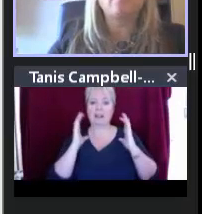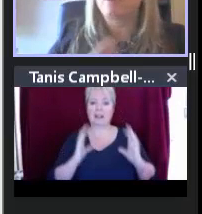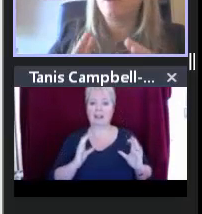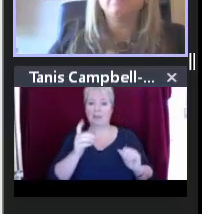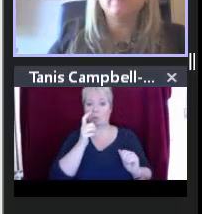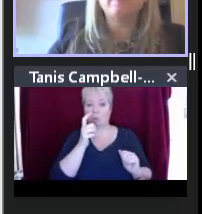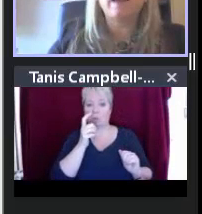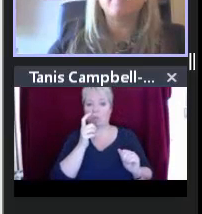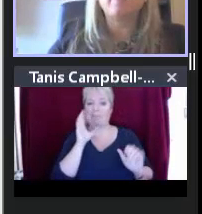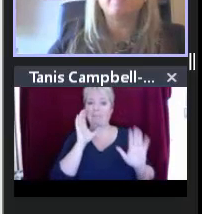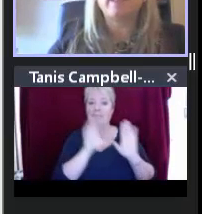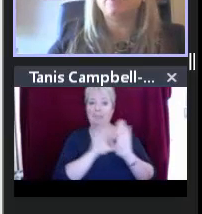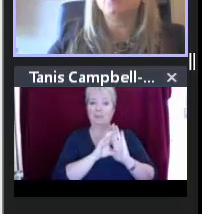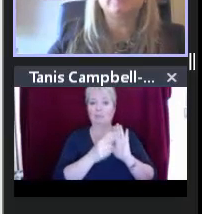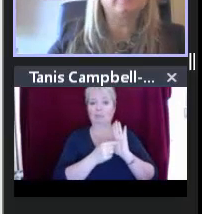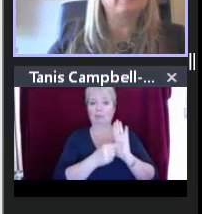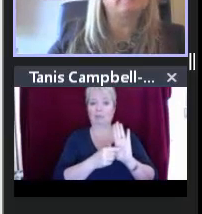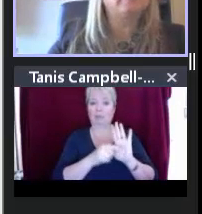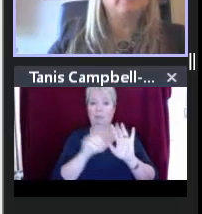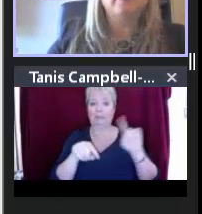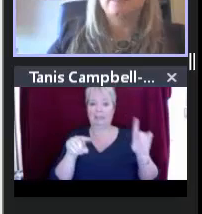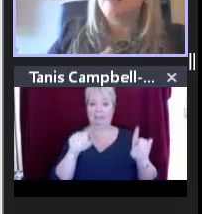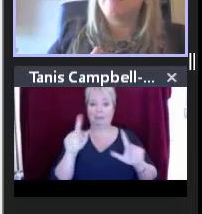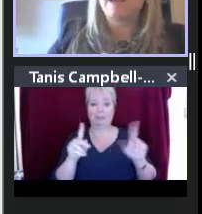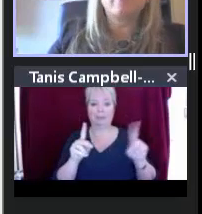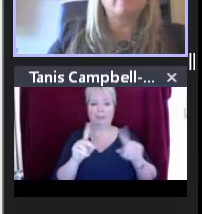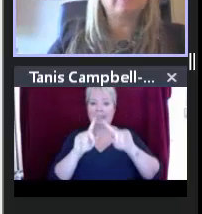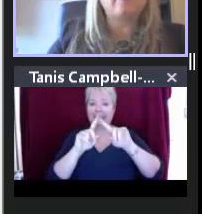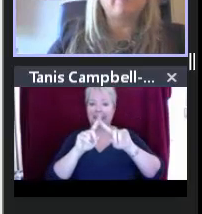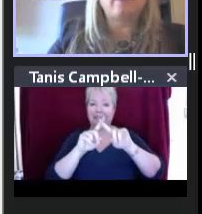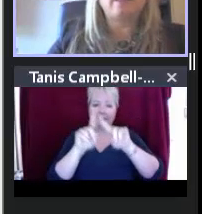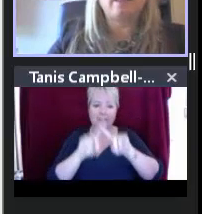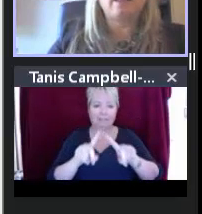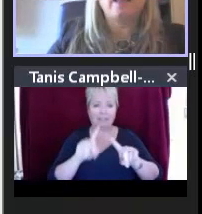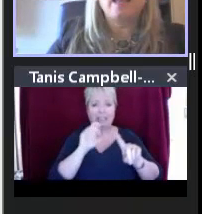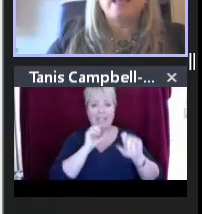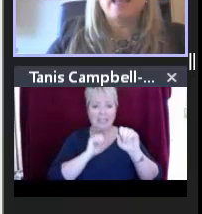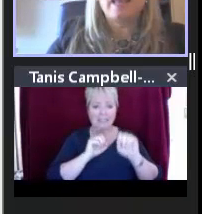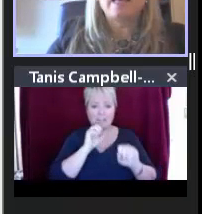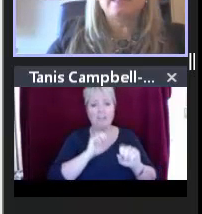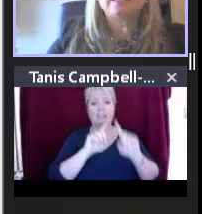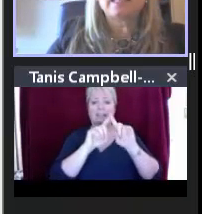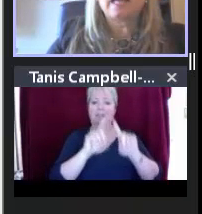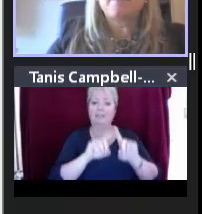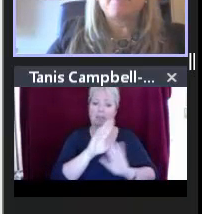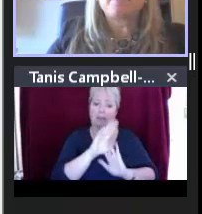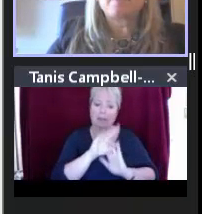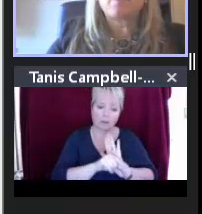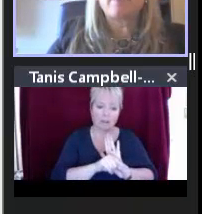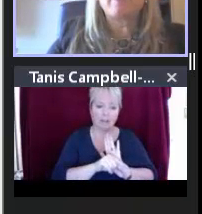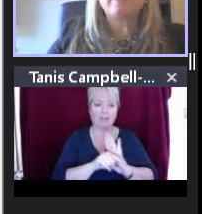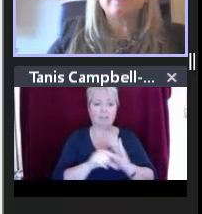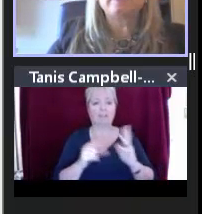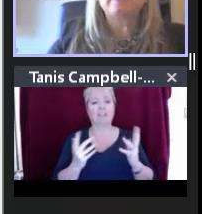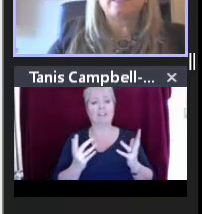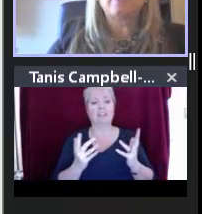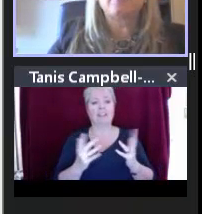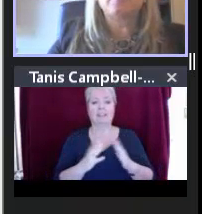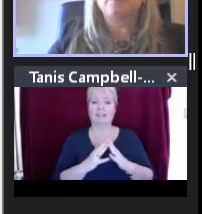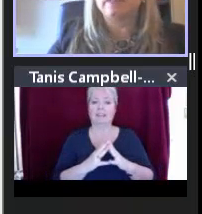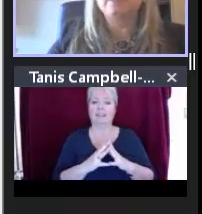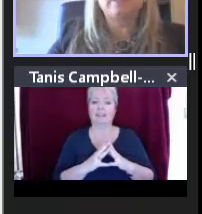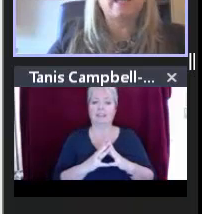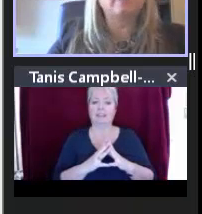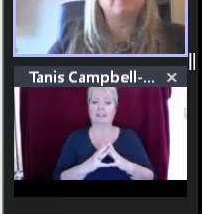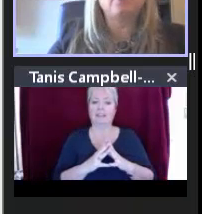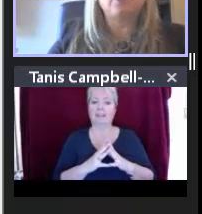really are all over the map, ages, backgrounds, everything. And what it is that